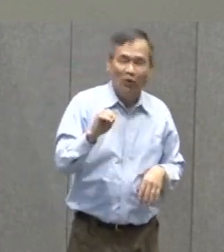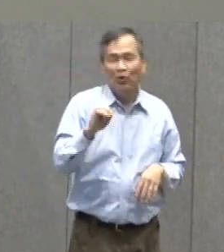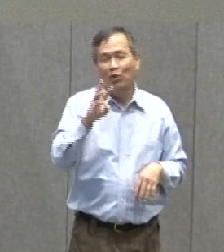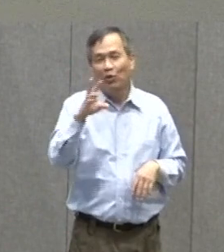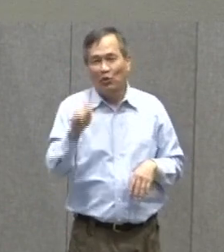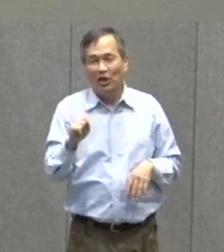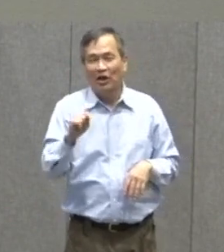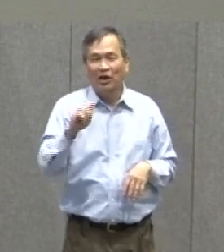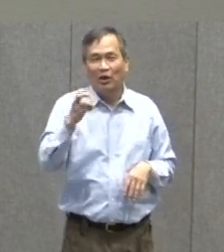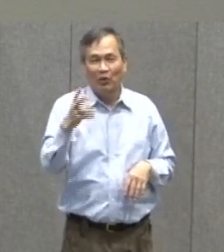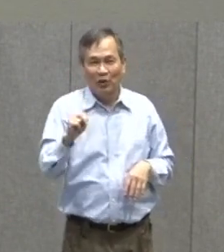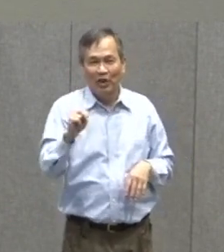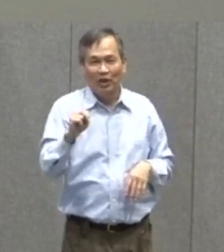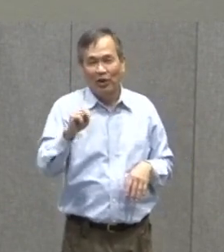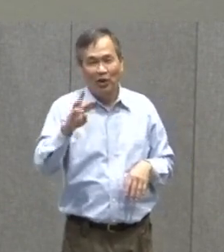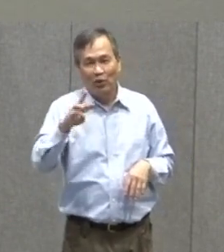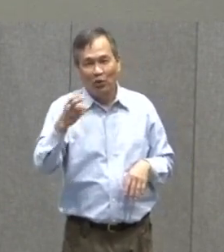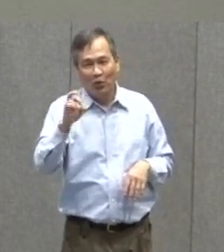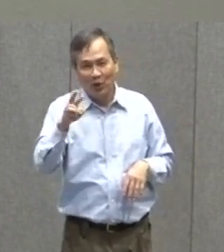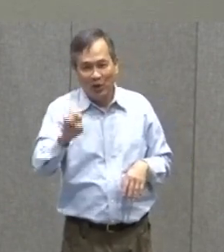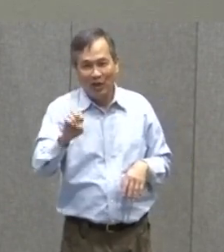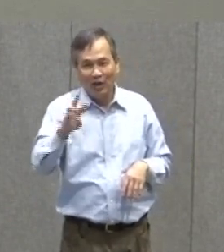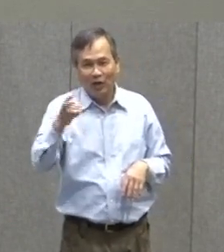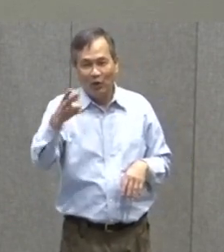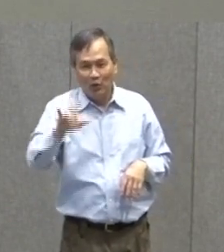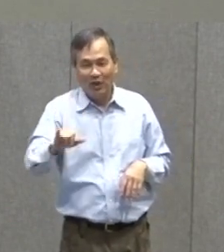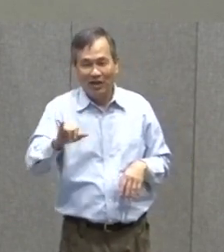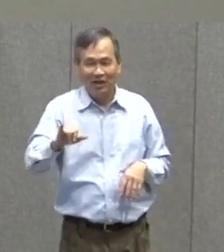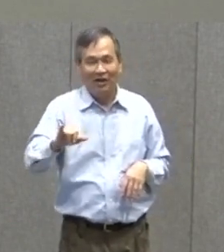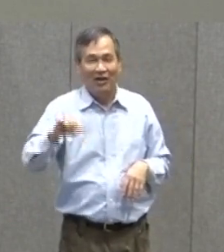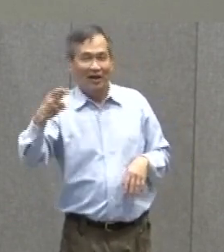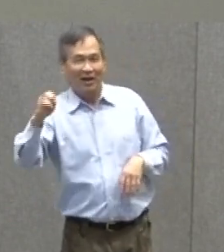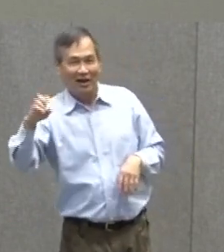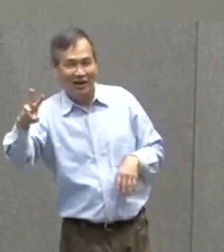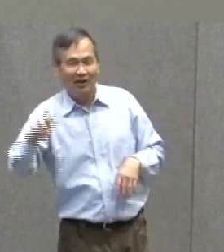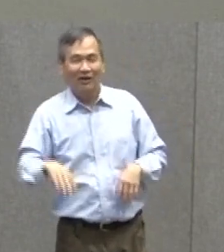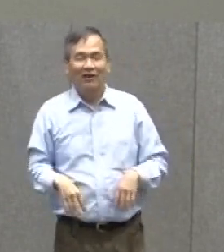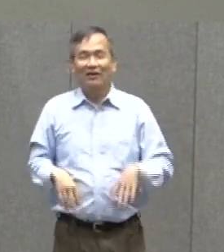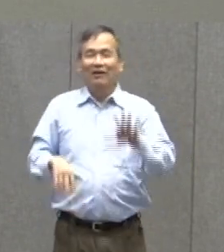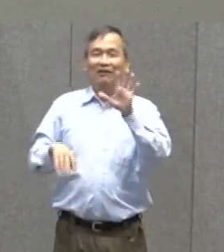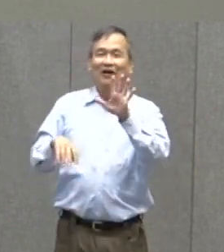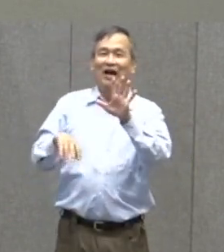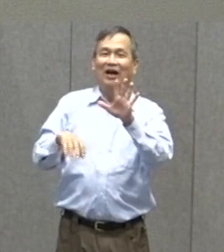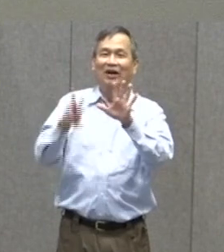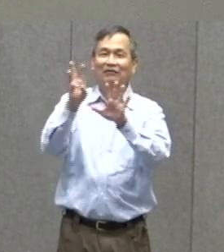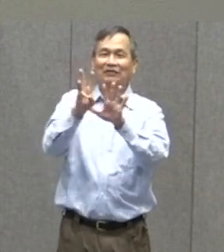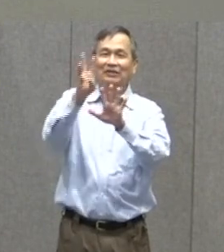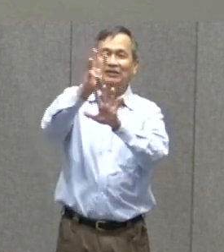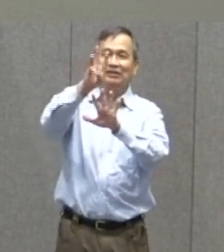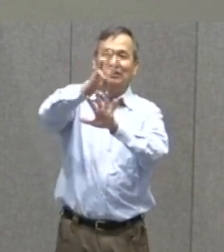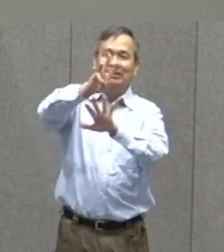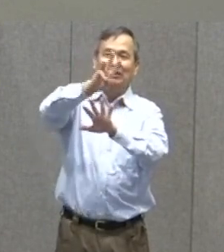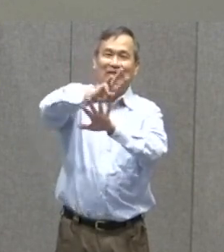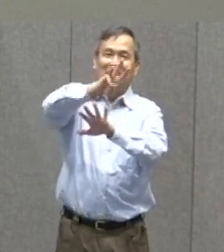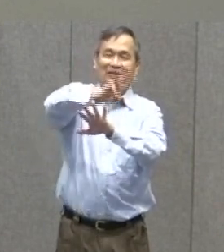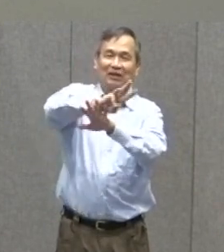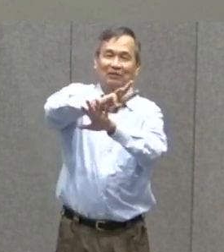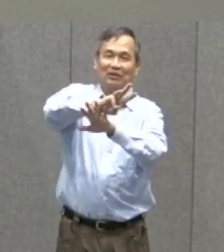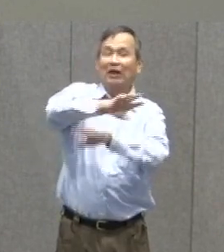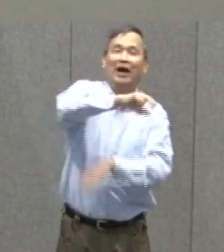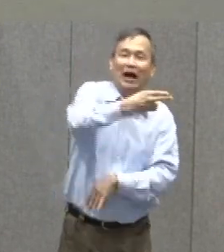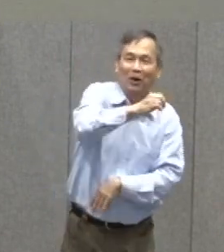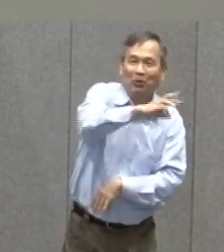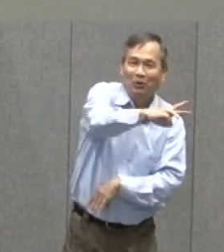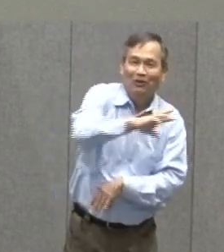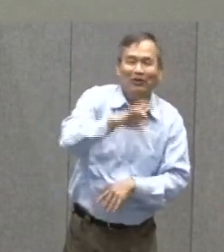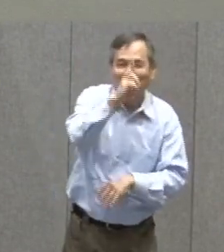5 W's. So, and the H, of course, doesn't start with the W, but the 5 W's and the how. So these